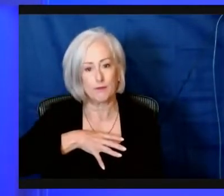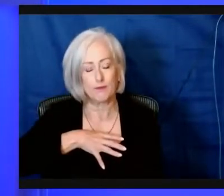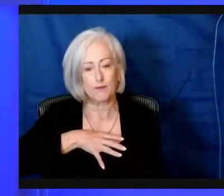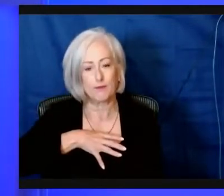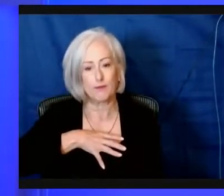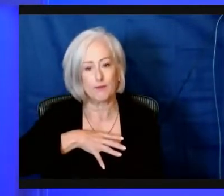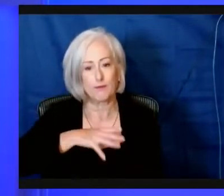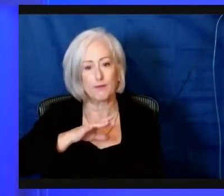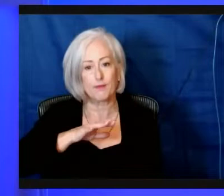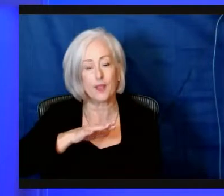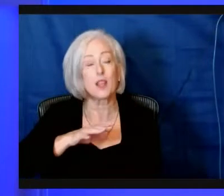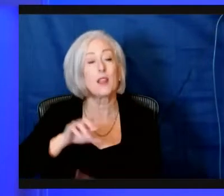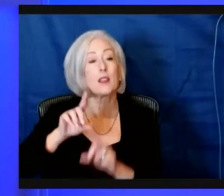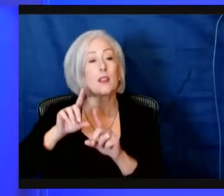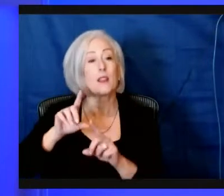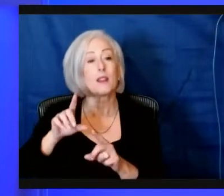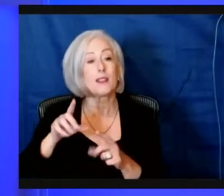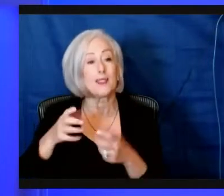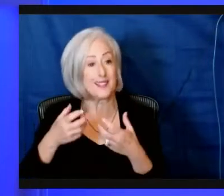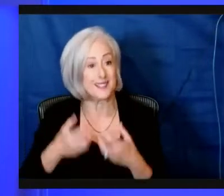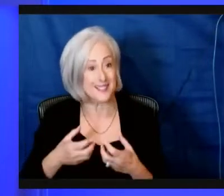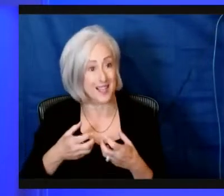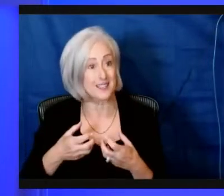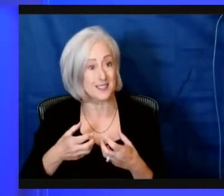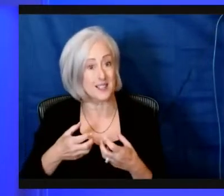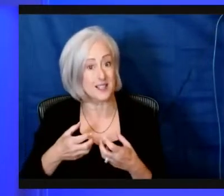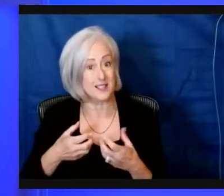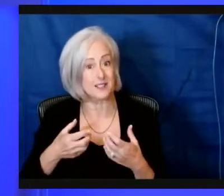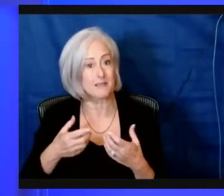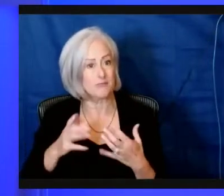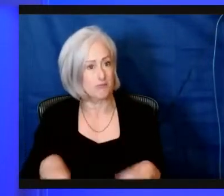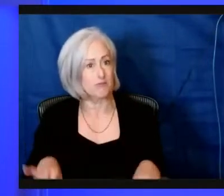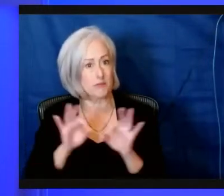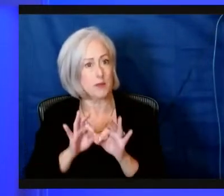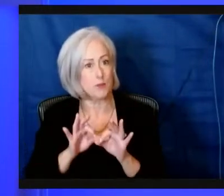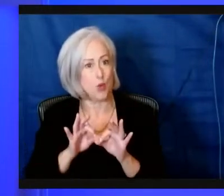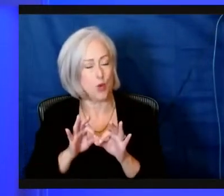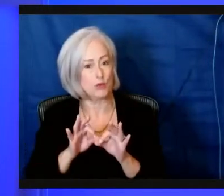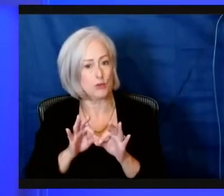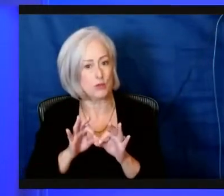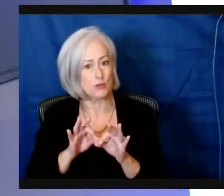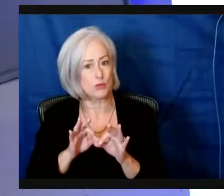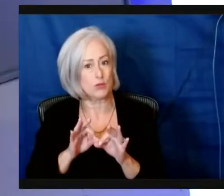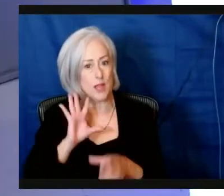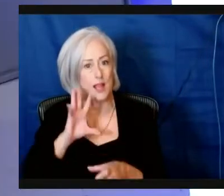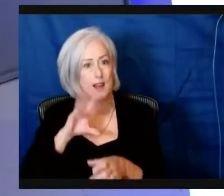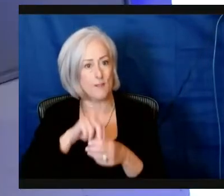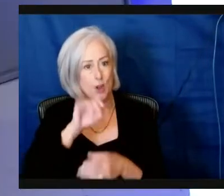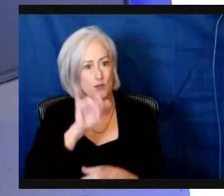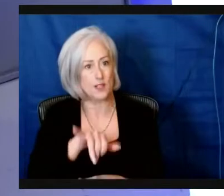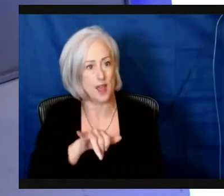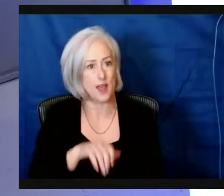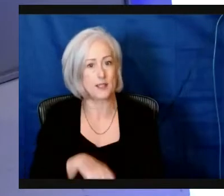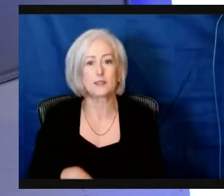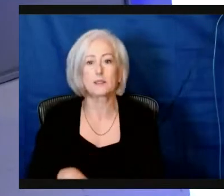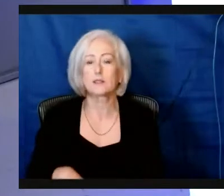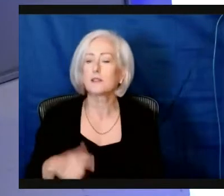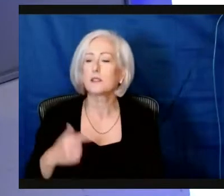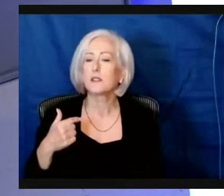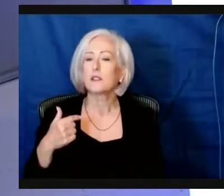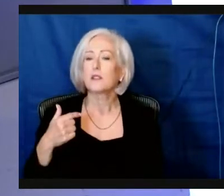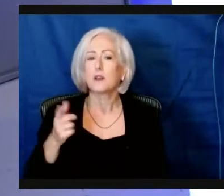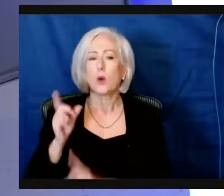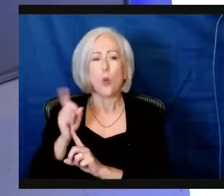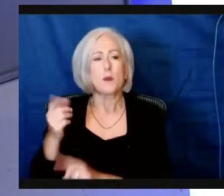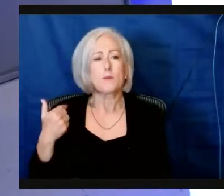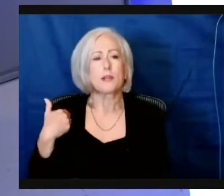the testis and the gonads are critical involved in the. So when we talked a little bit on the introduction just a moment ago, it was like